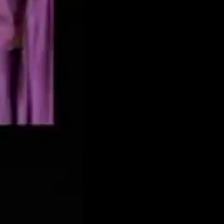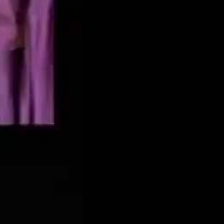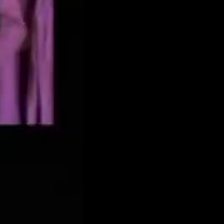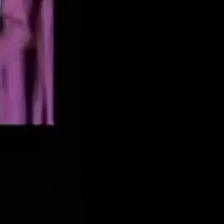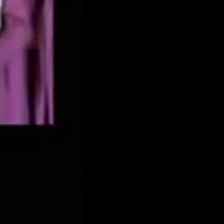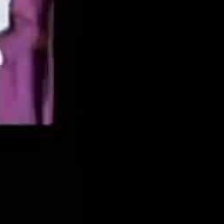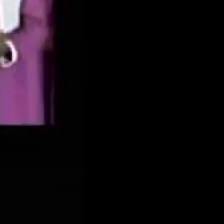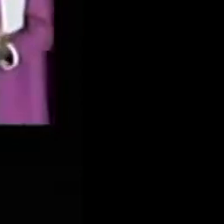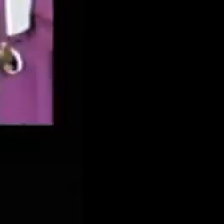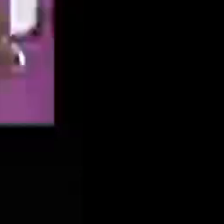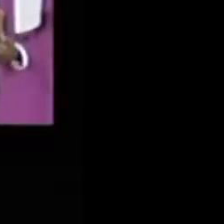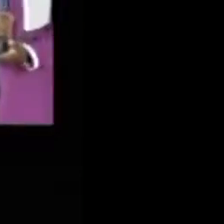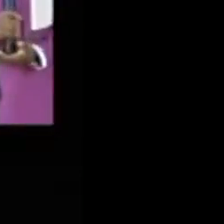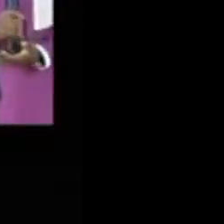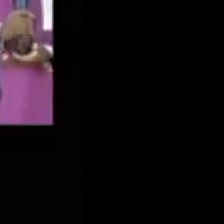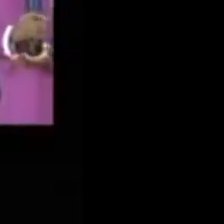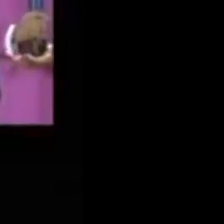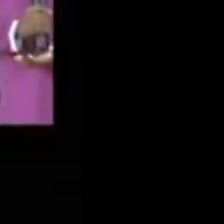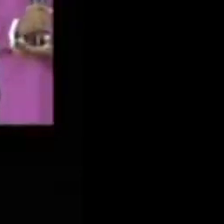true